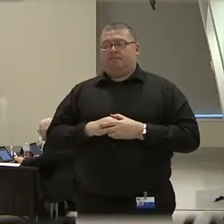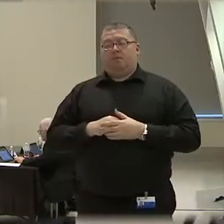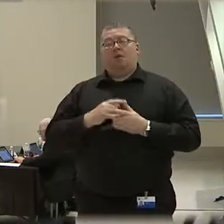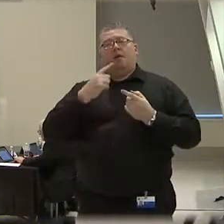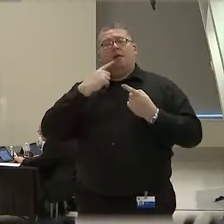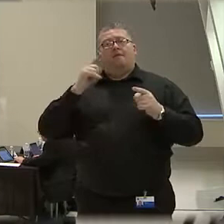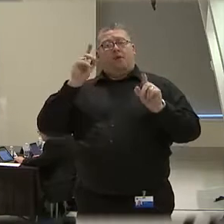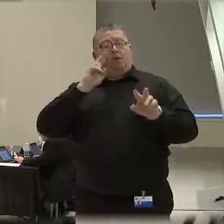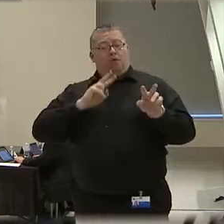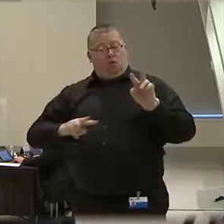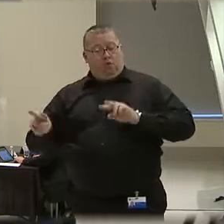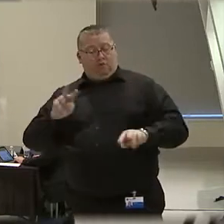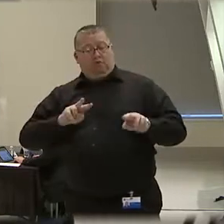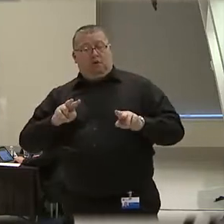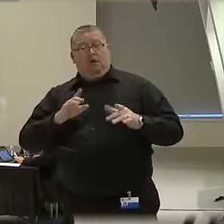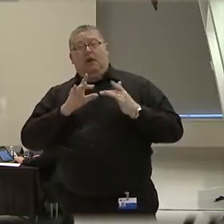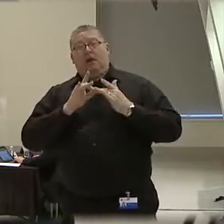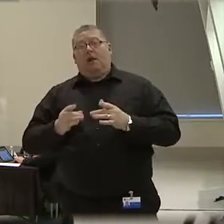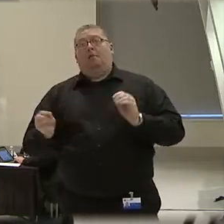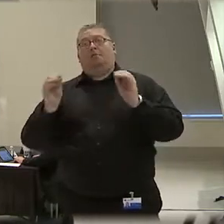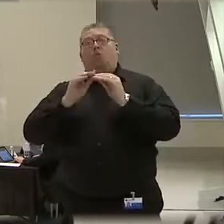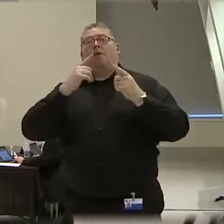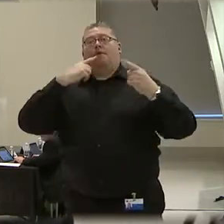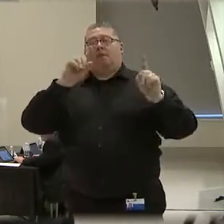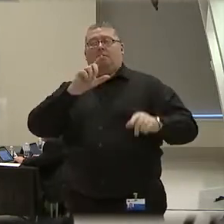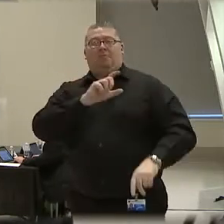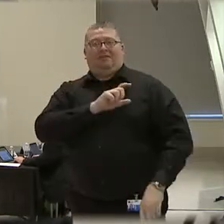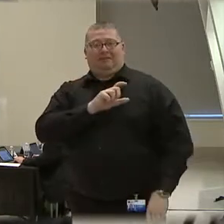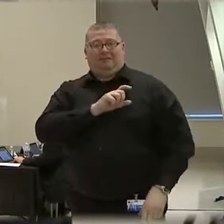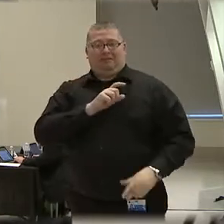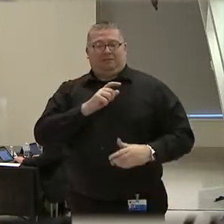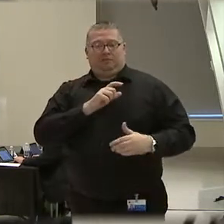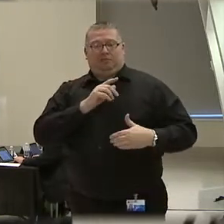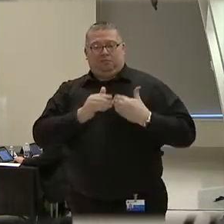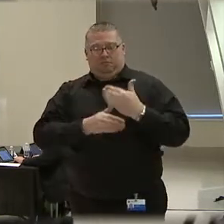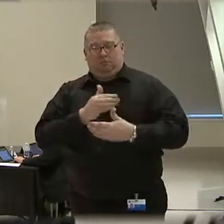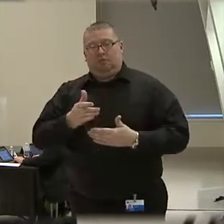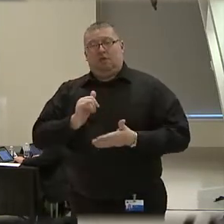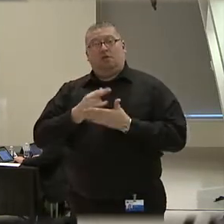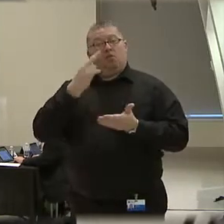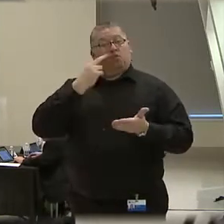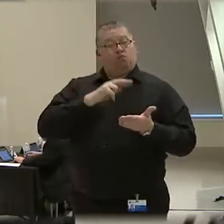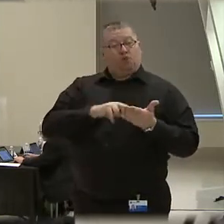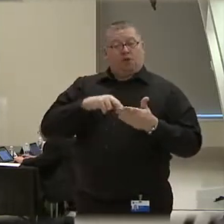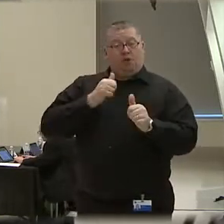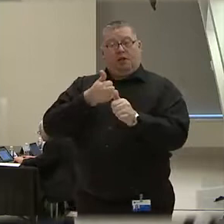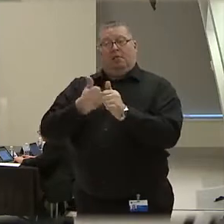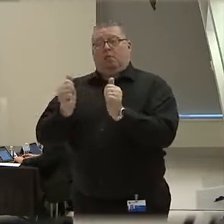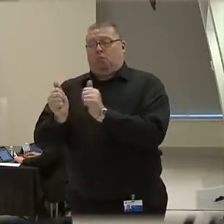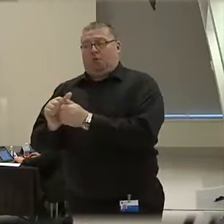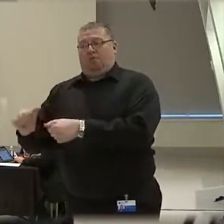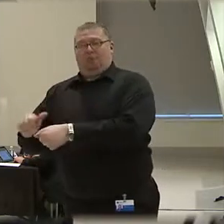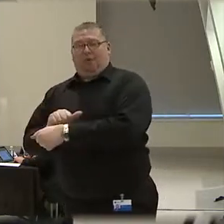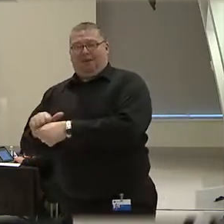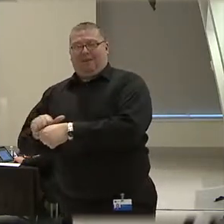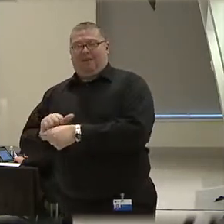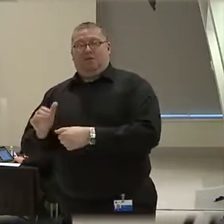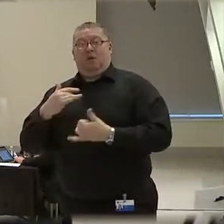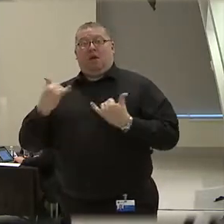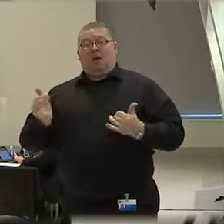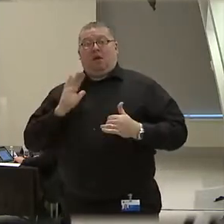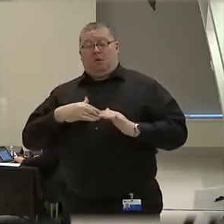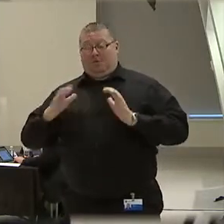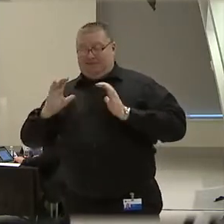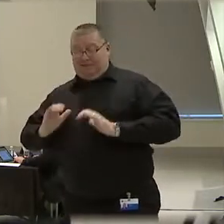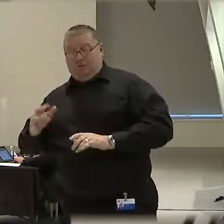Effective oversight leads to more effective policing, and it's time that research catches up to practice. Citizen review is now found in cities